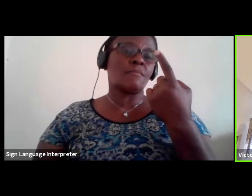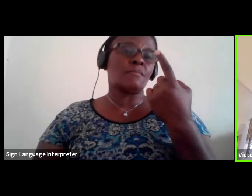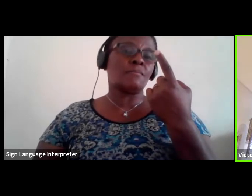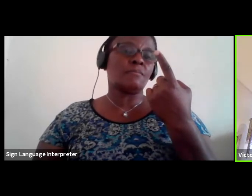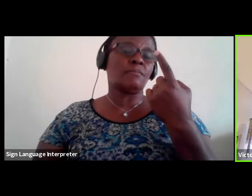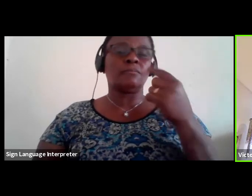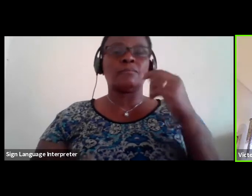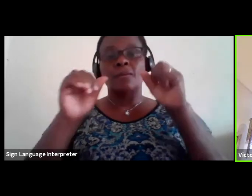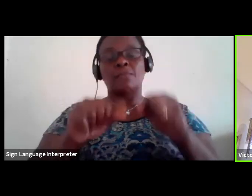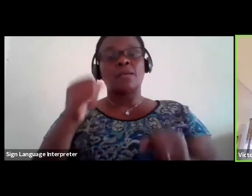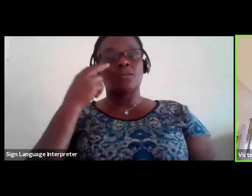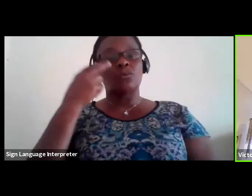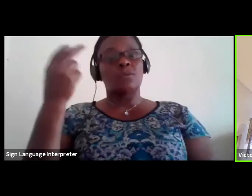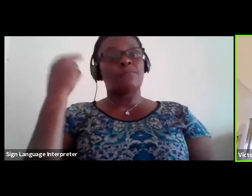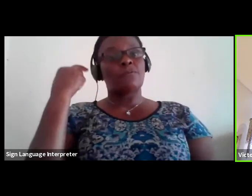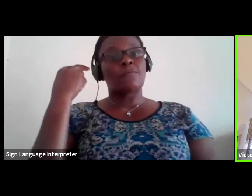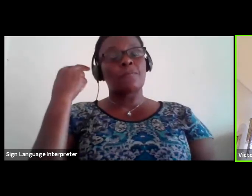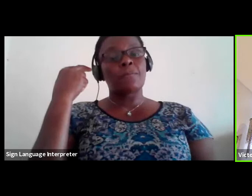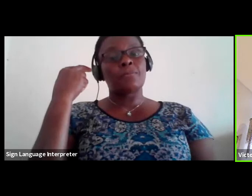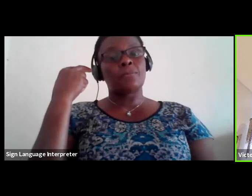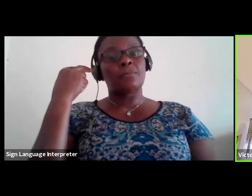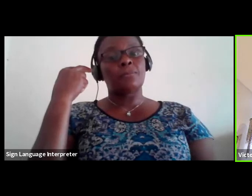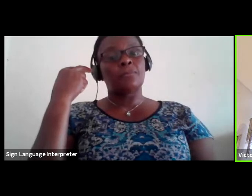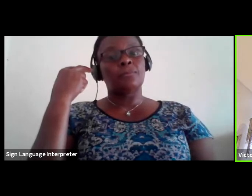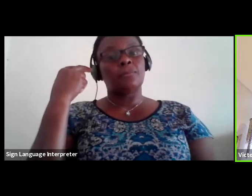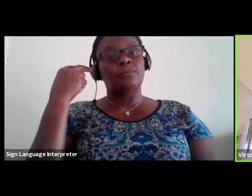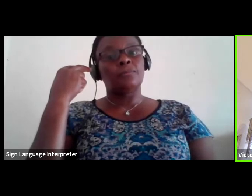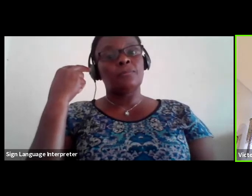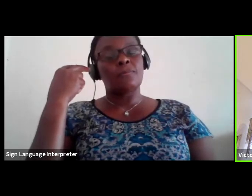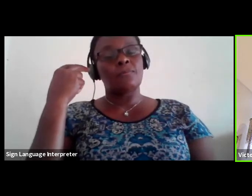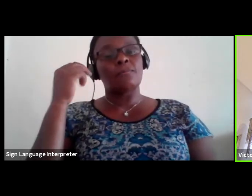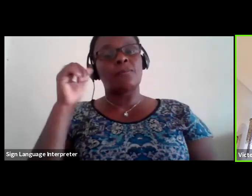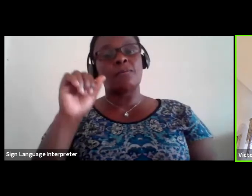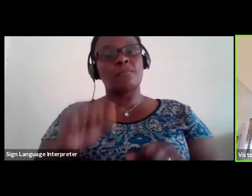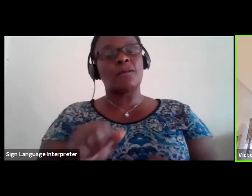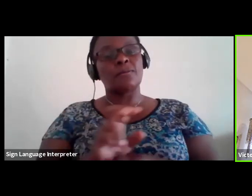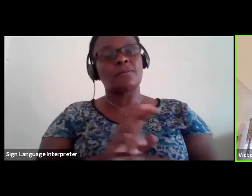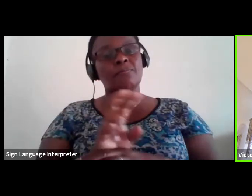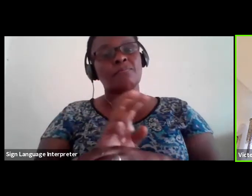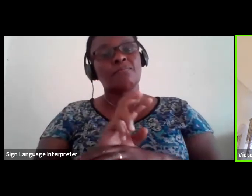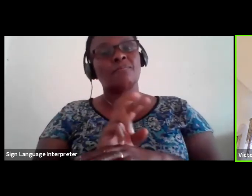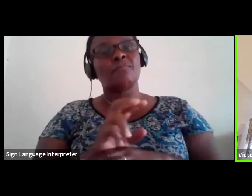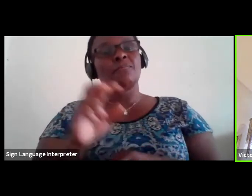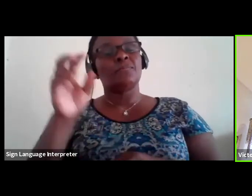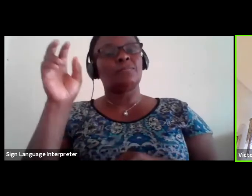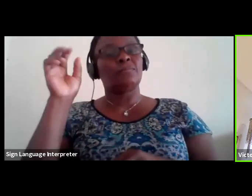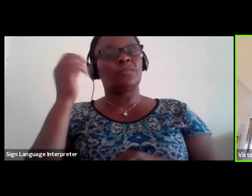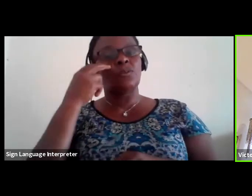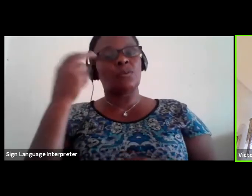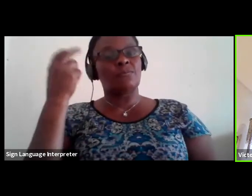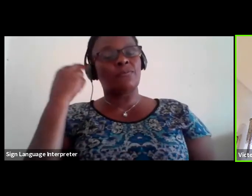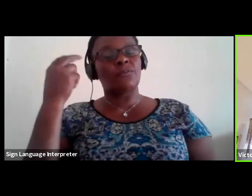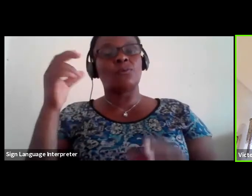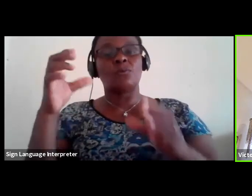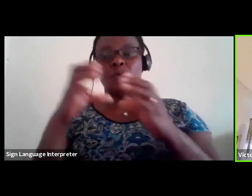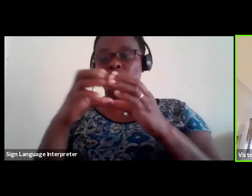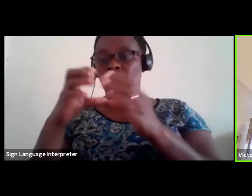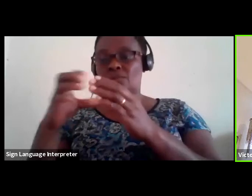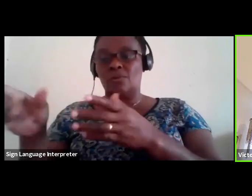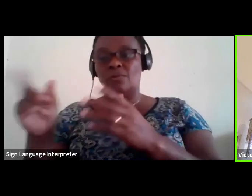legislation. The surveillance laws across different countries need to be reviewed so that they are brought